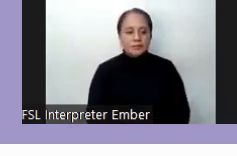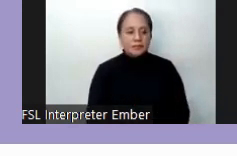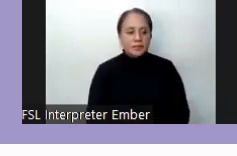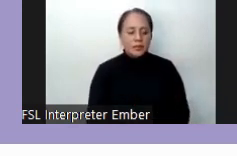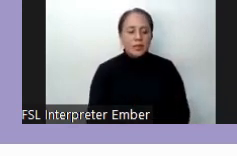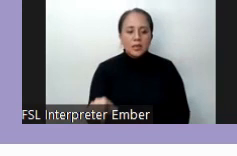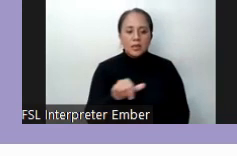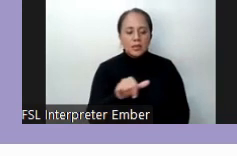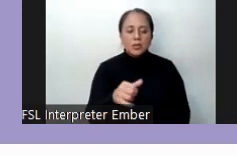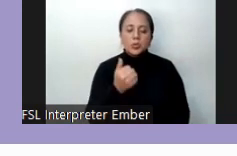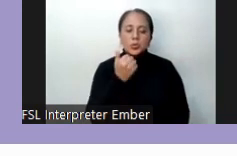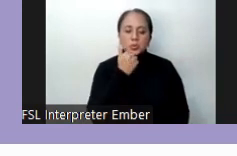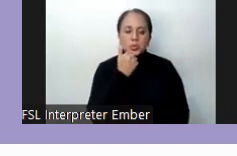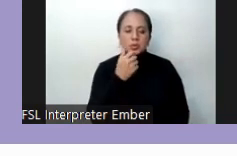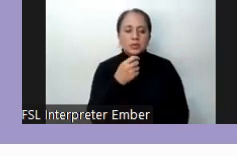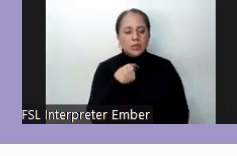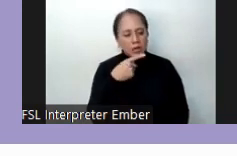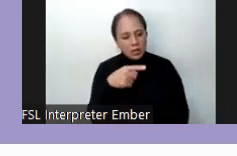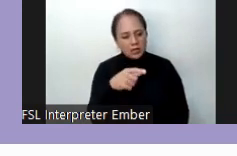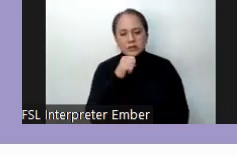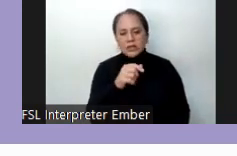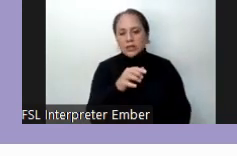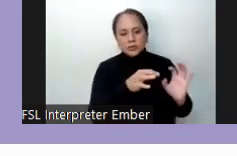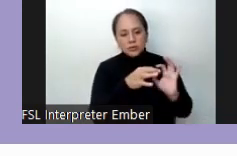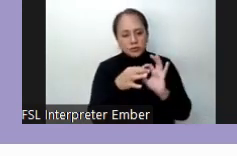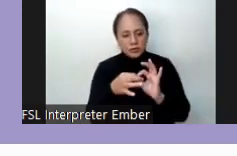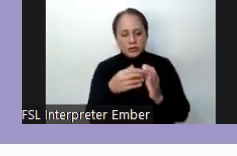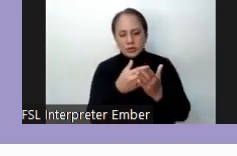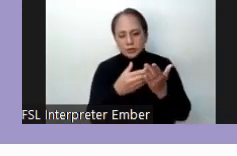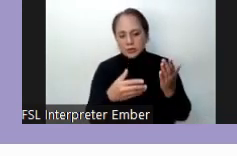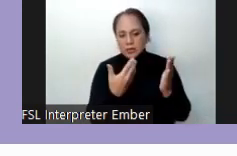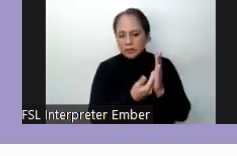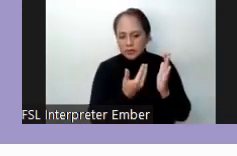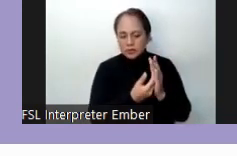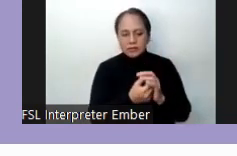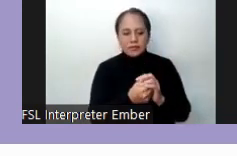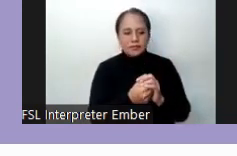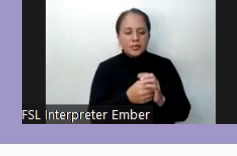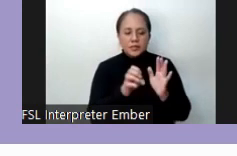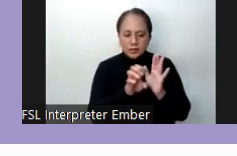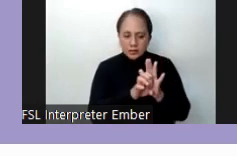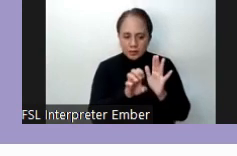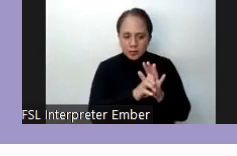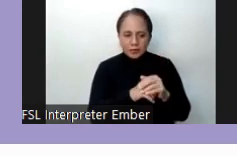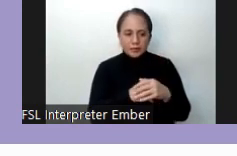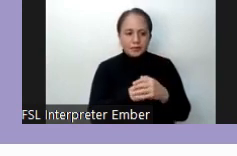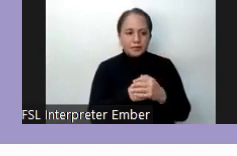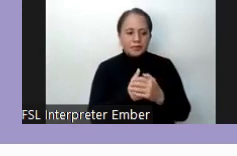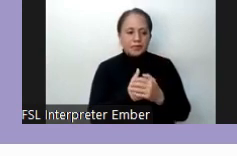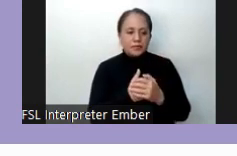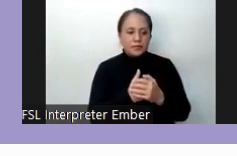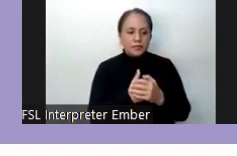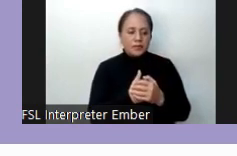Also, a common mistake is when they cite irrelevant elements and evidences. For example,